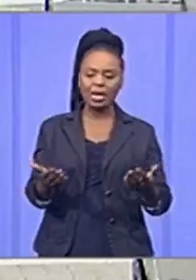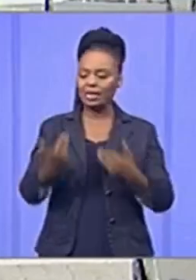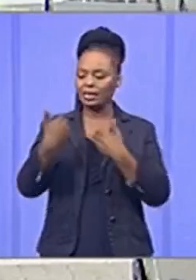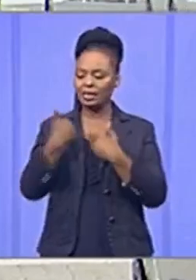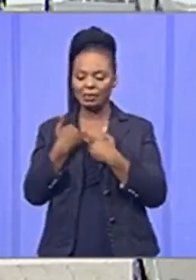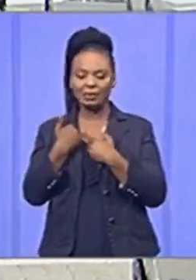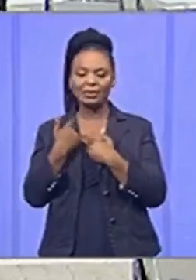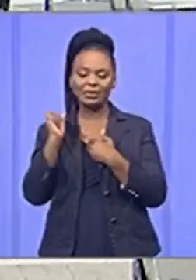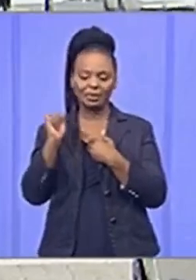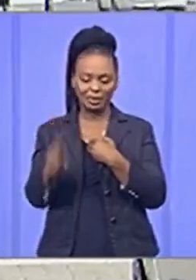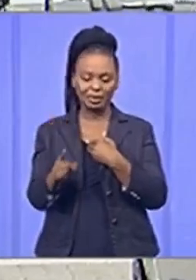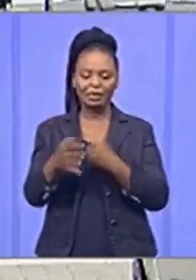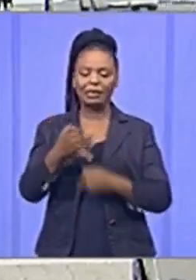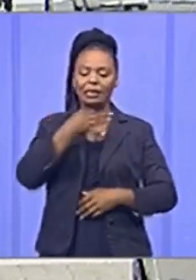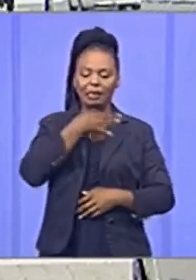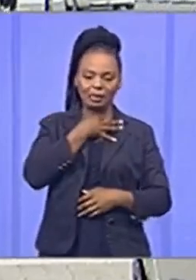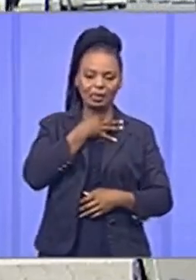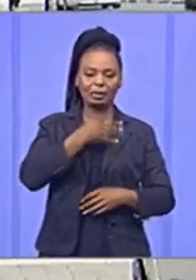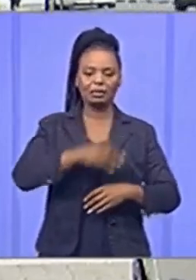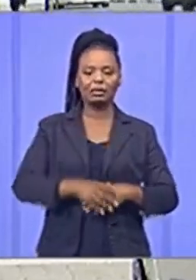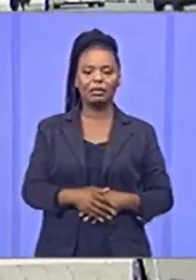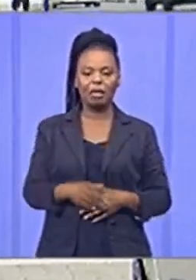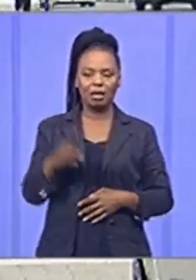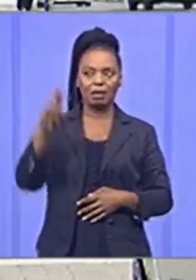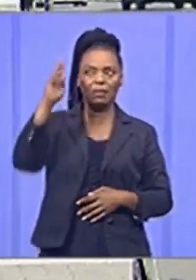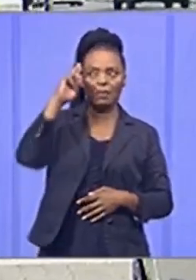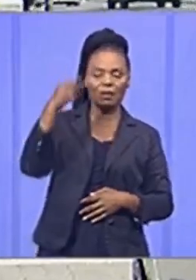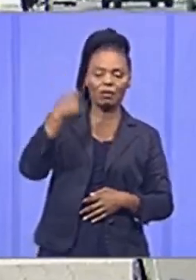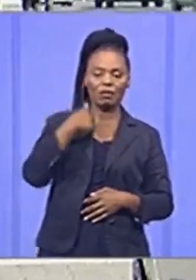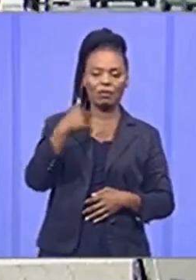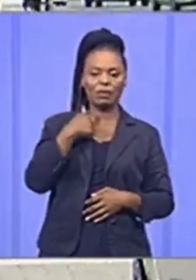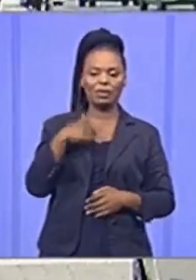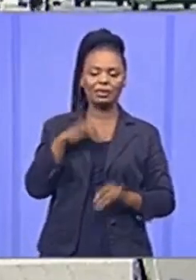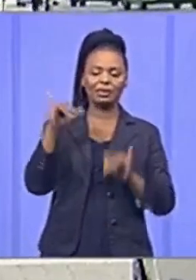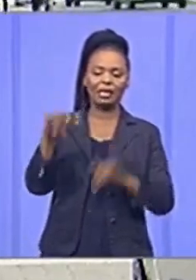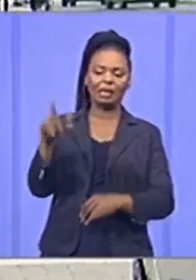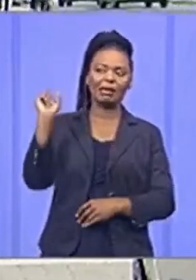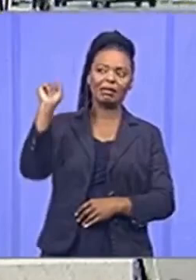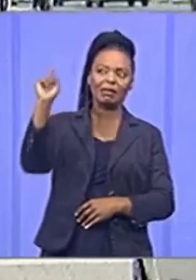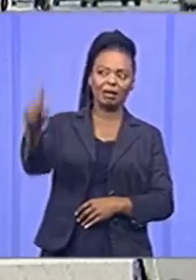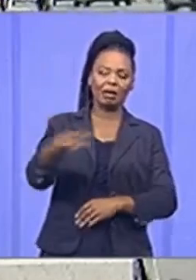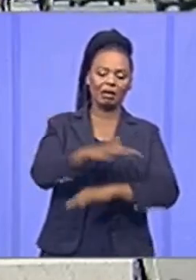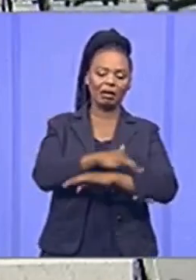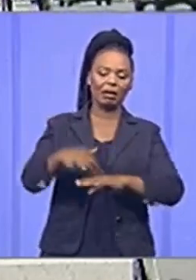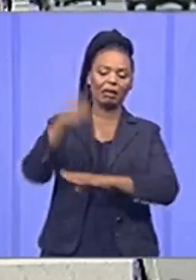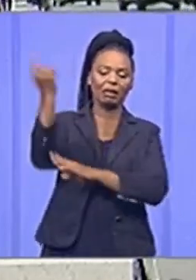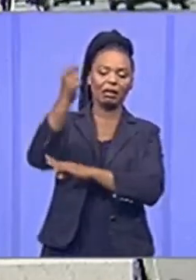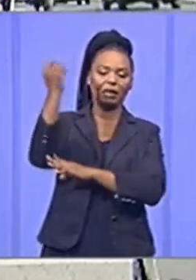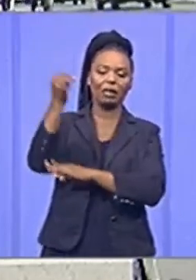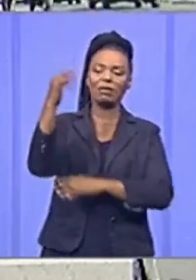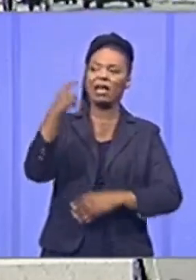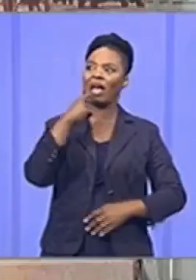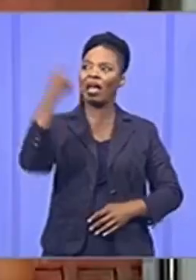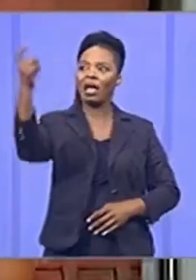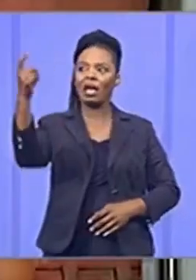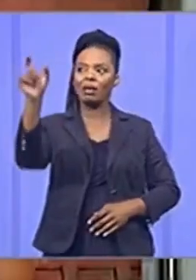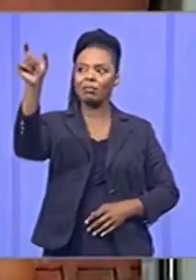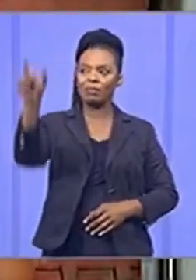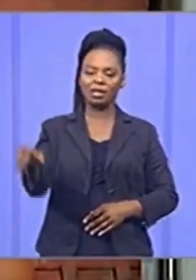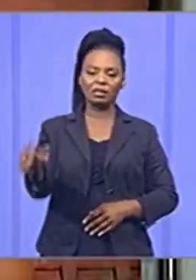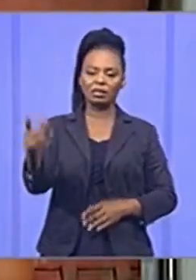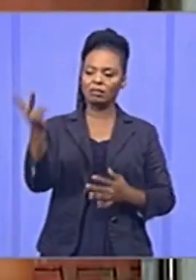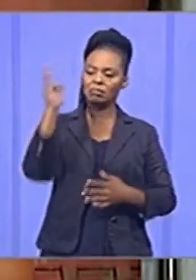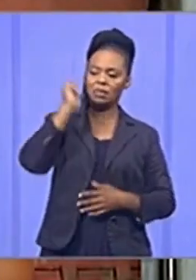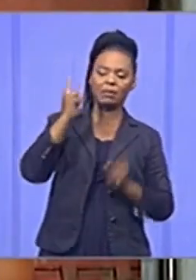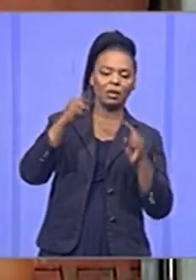rona itsetsing o pole rona re dula kwana na thute kwana mo e ka re la re hoeletsa ona motho a ka ba rutla. Tshebetso